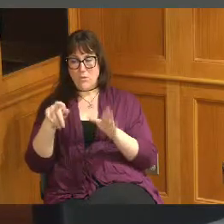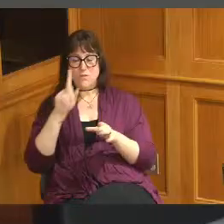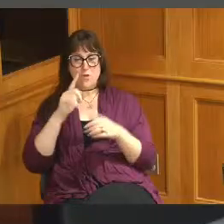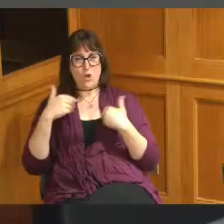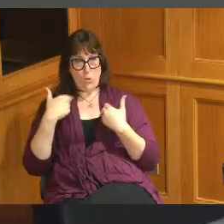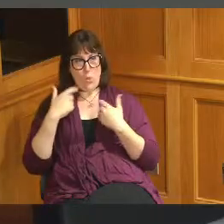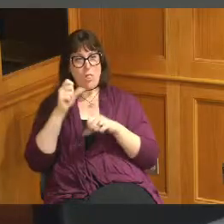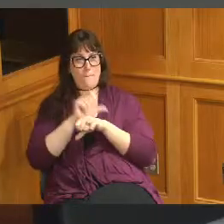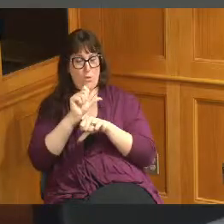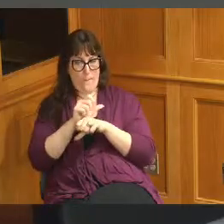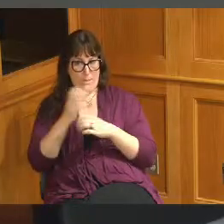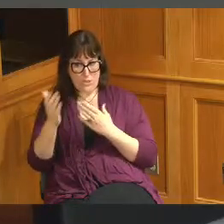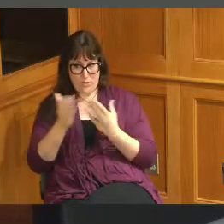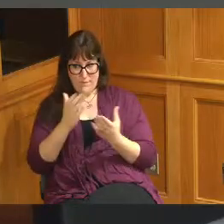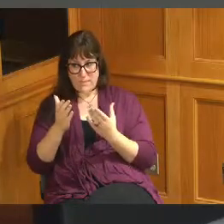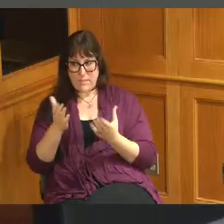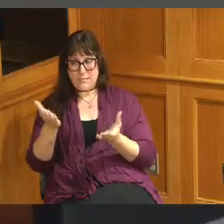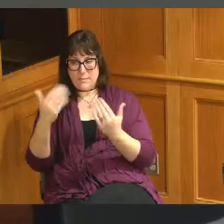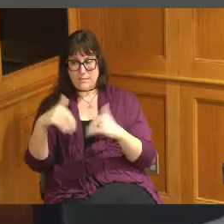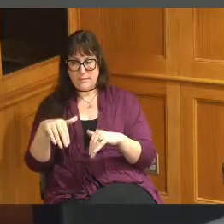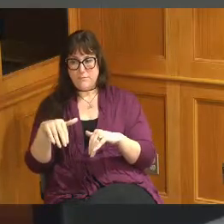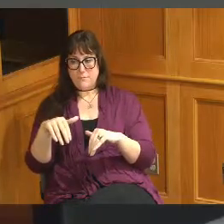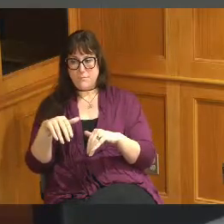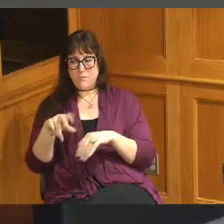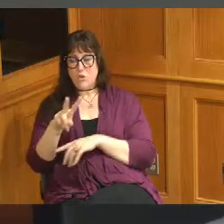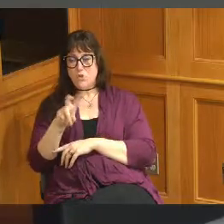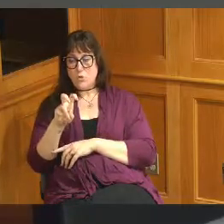services. We have at